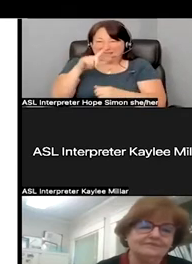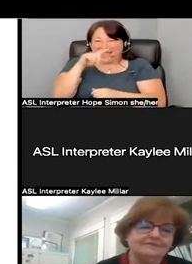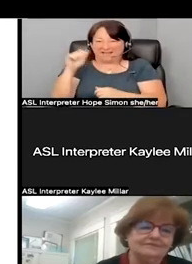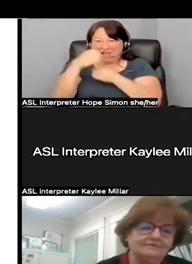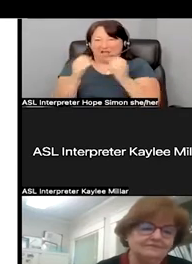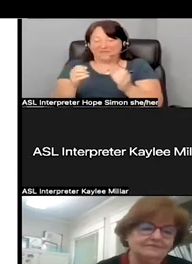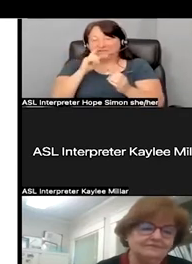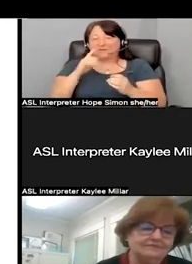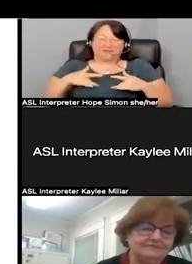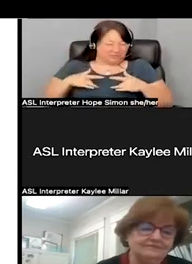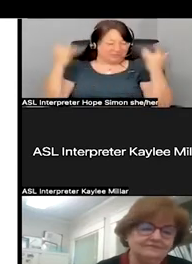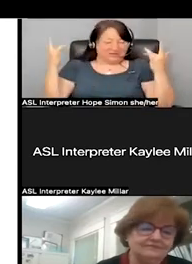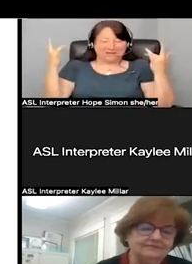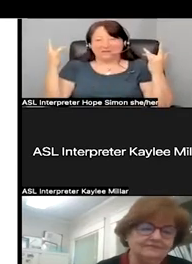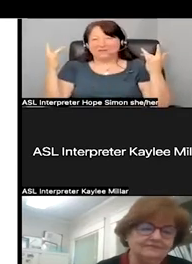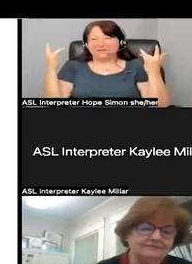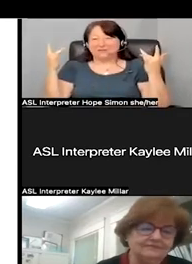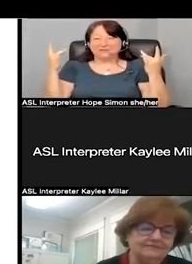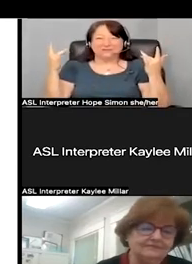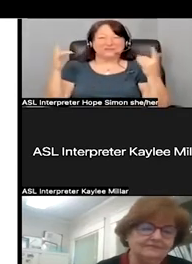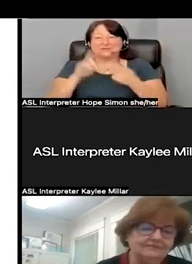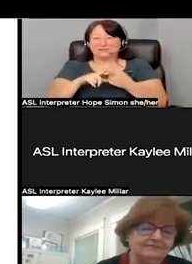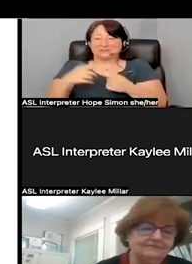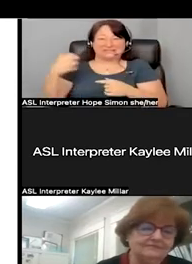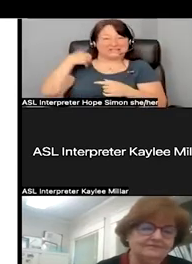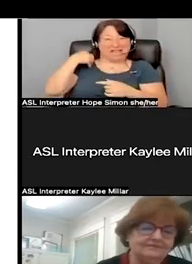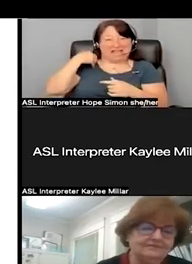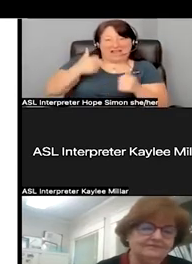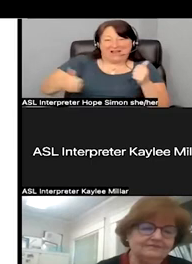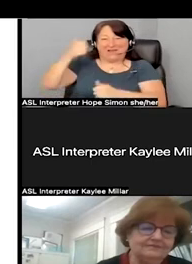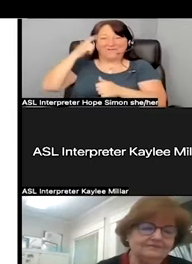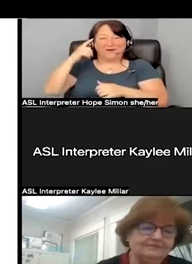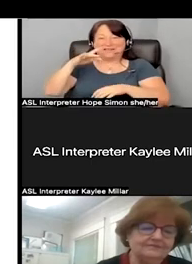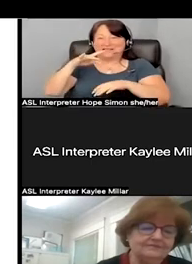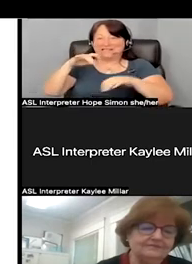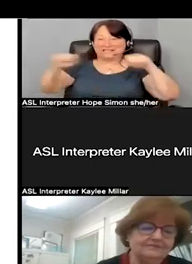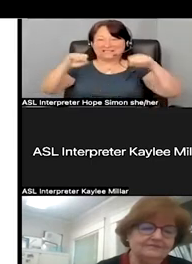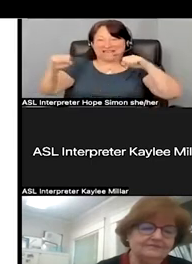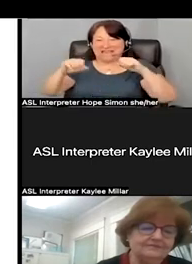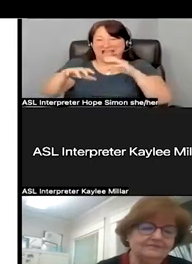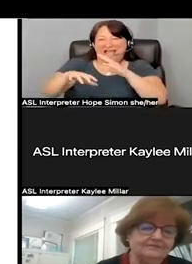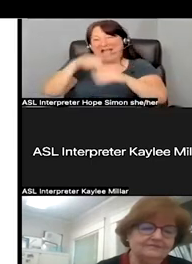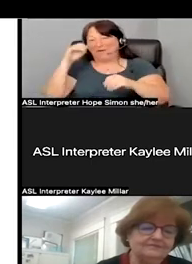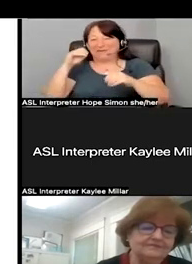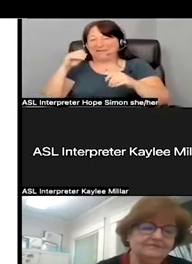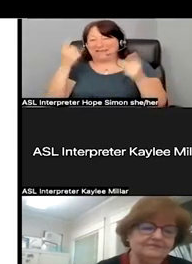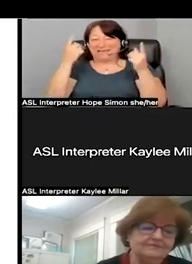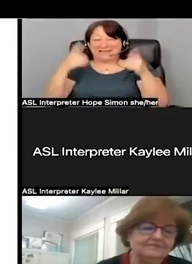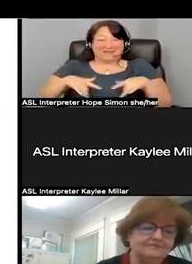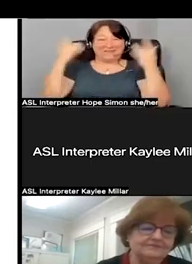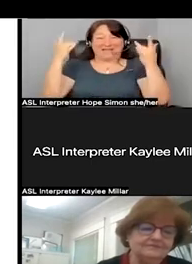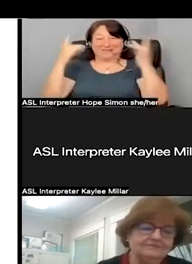I'm so delighted to kind of, you know, to be chairing the ShakeOut event coordination.